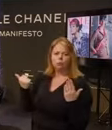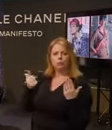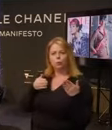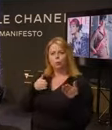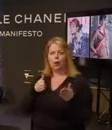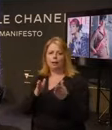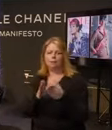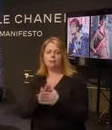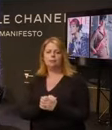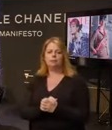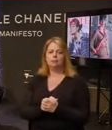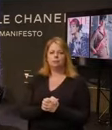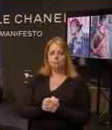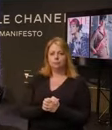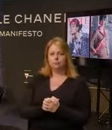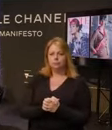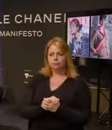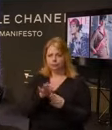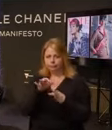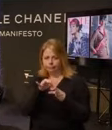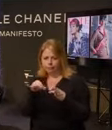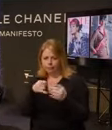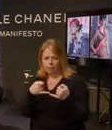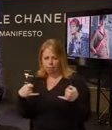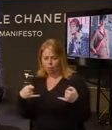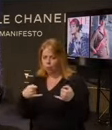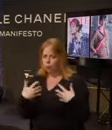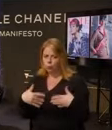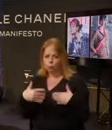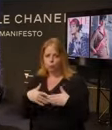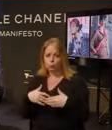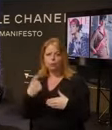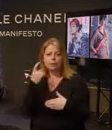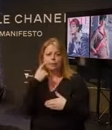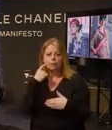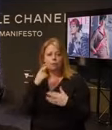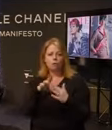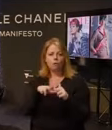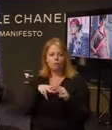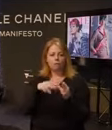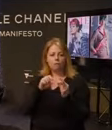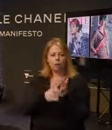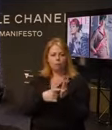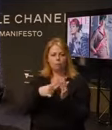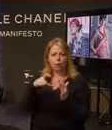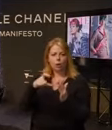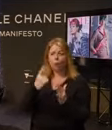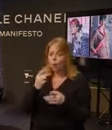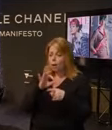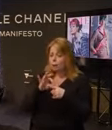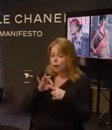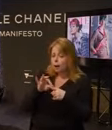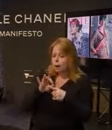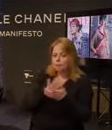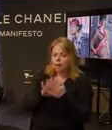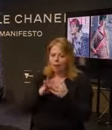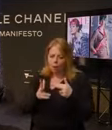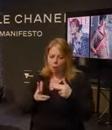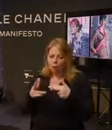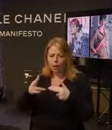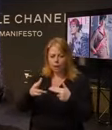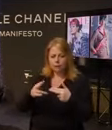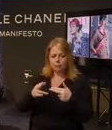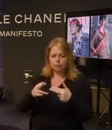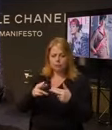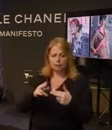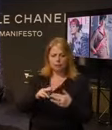ways, you know, design lines, the simple fabric, one colour, but the way, the cut, the pattern